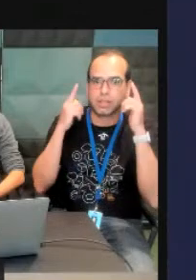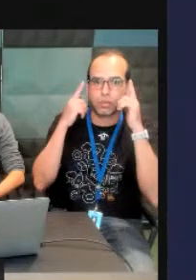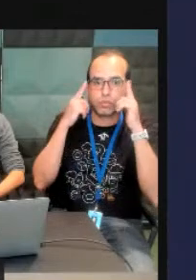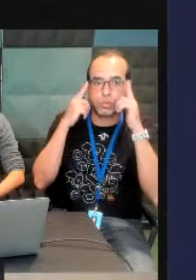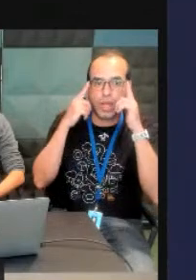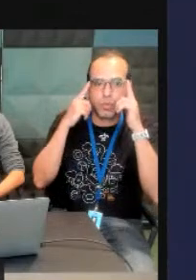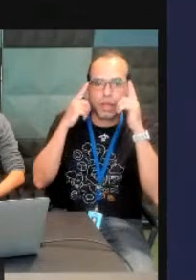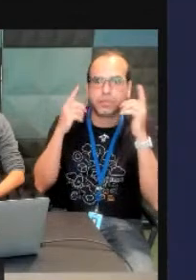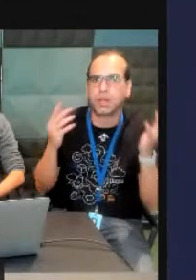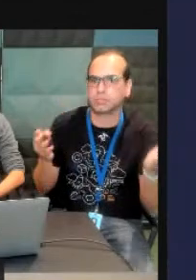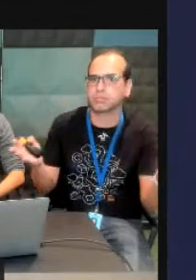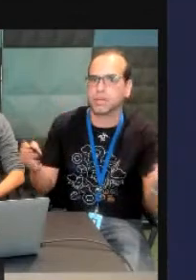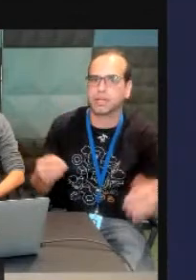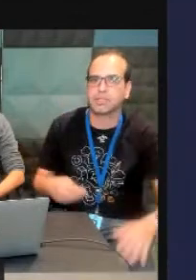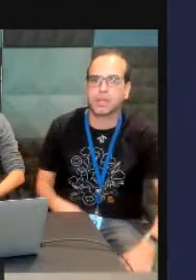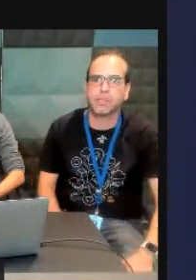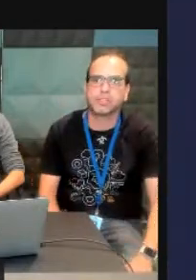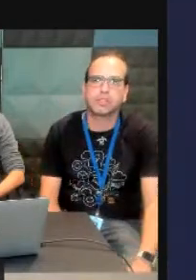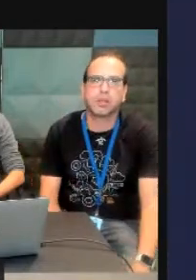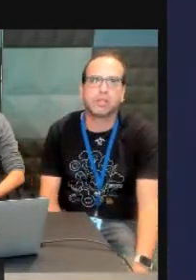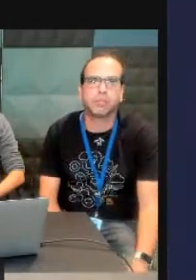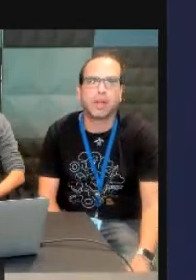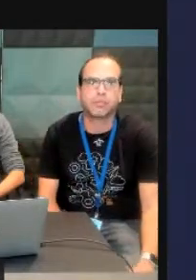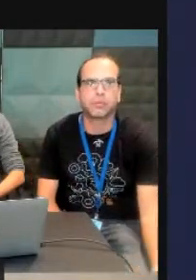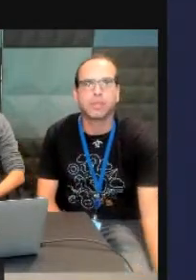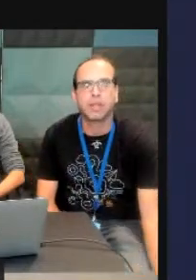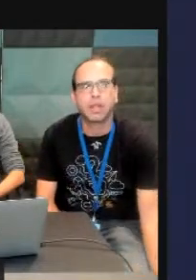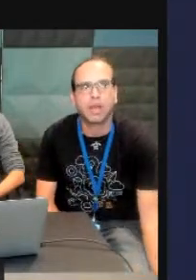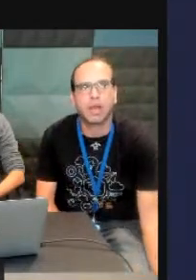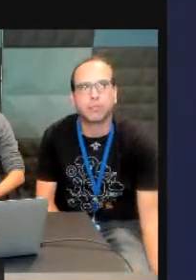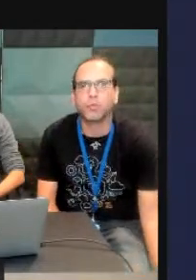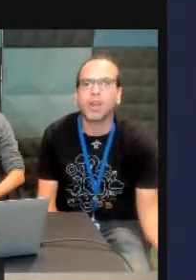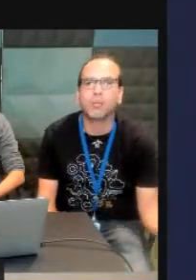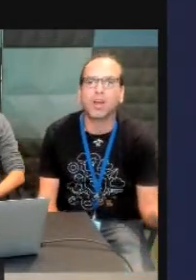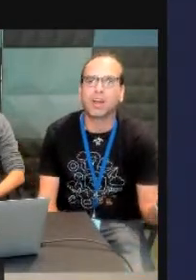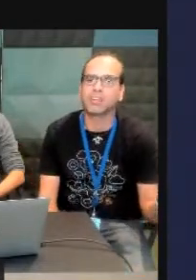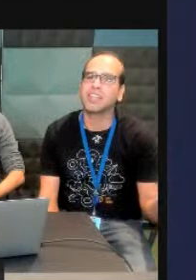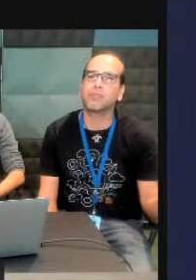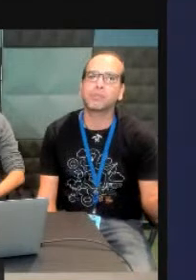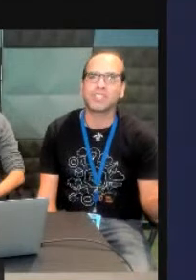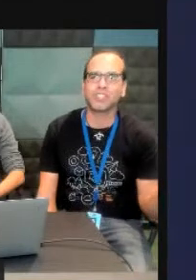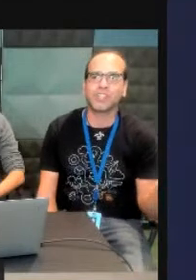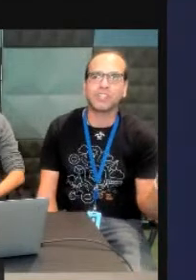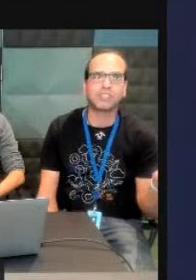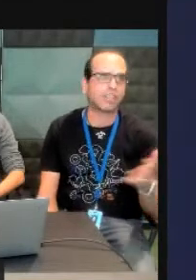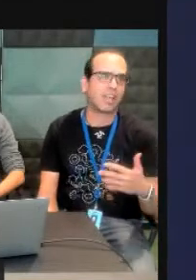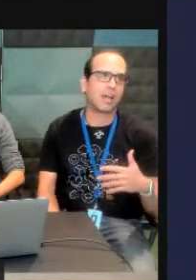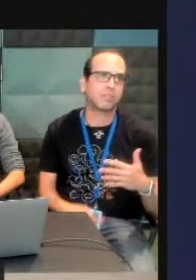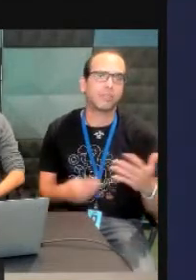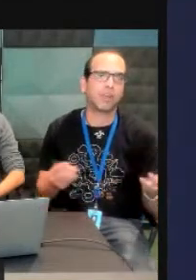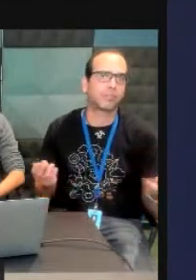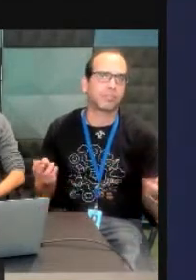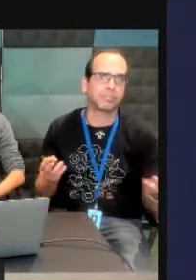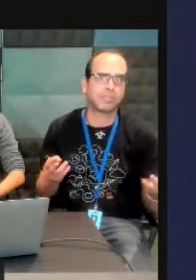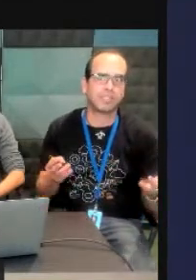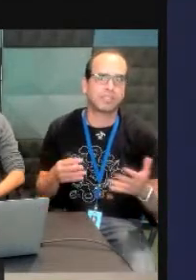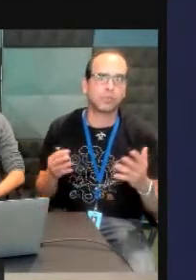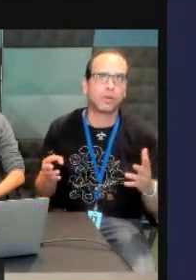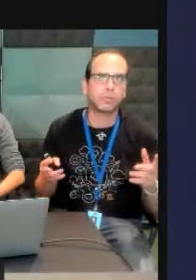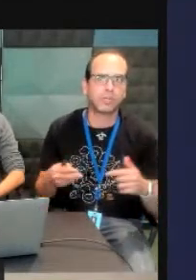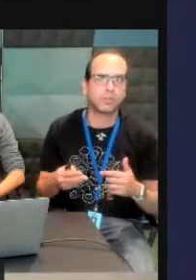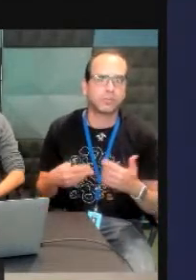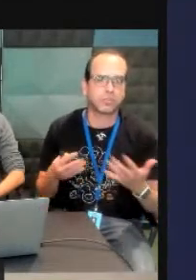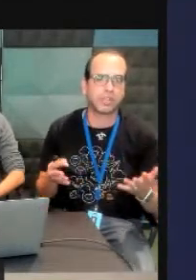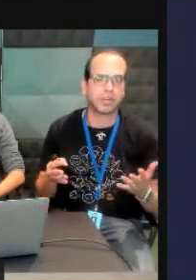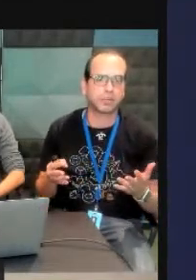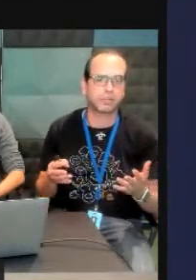GitOps. Until now, we have talked, like I mentioned, the platform. But what about our DevOps engineers and app developers? This is